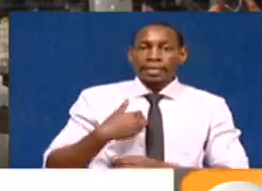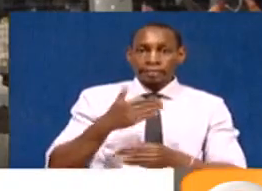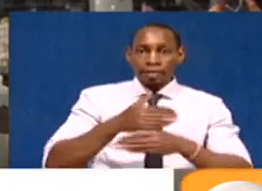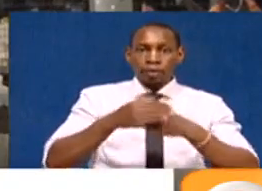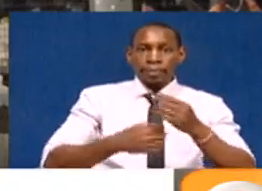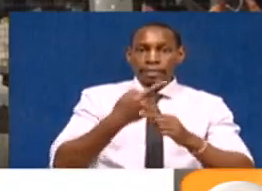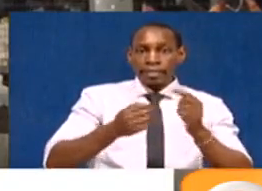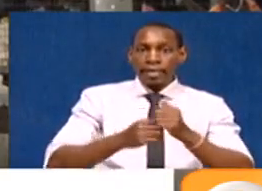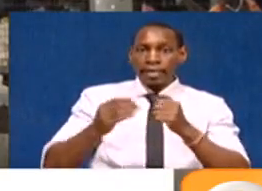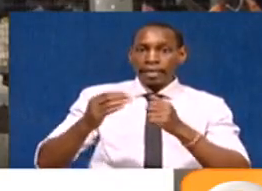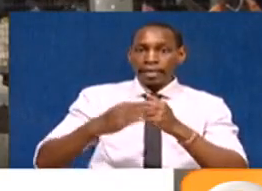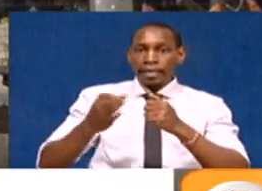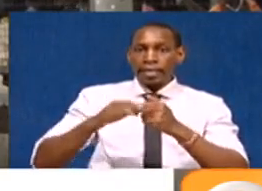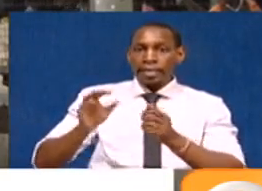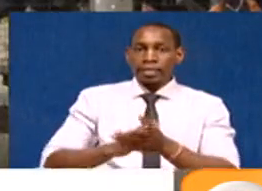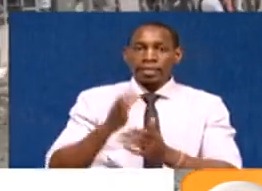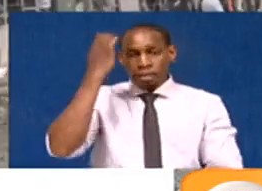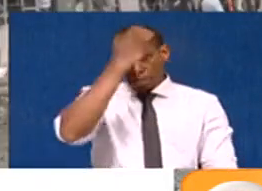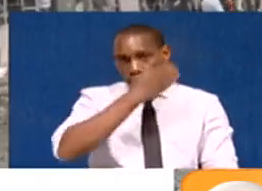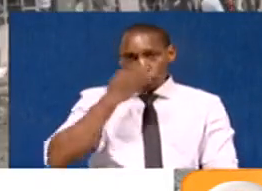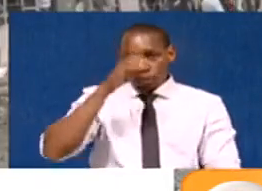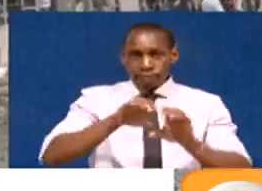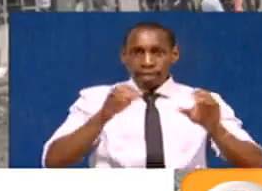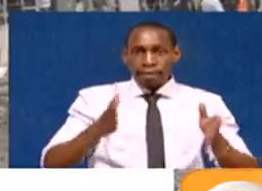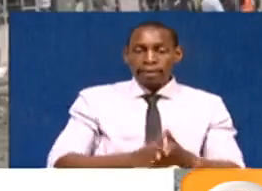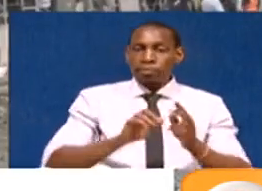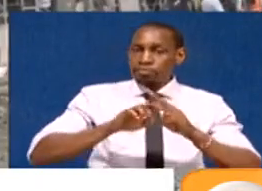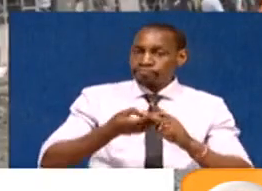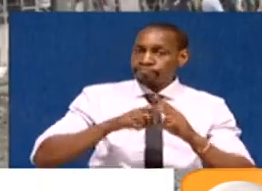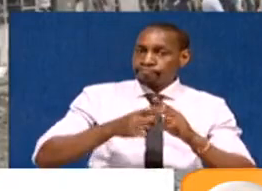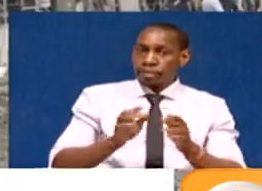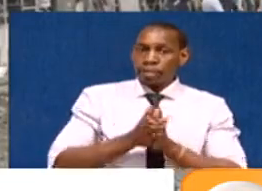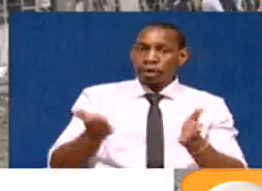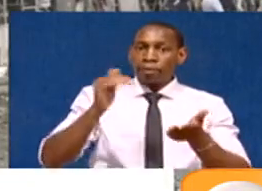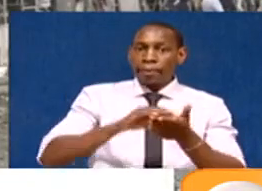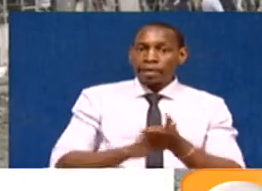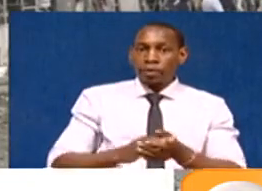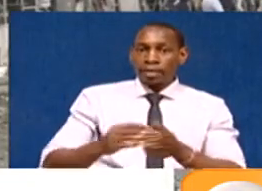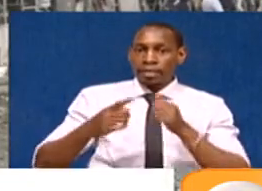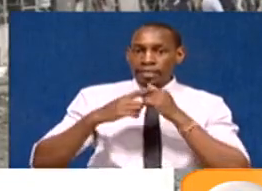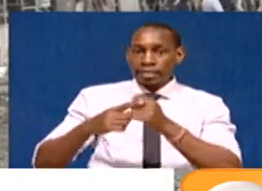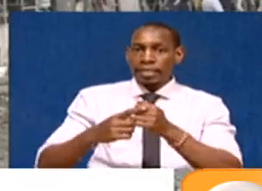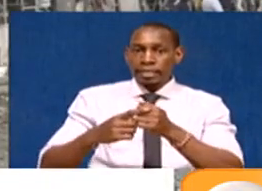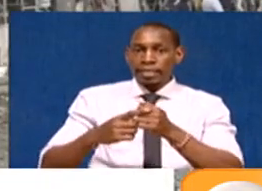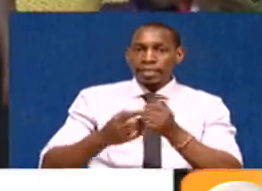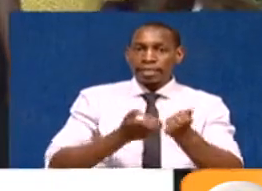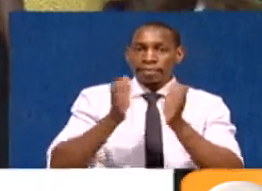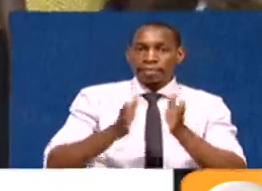built in 1930s as a European-only market had been under renovation and was reopened to over 600 traders in